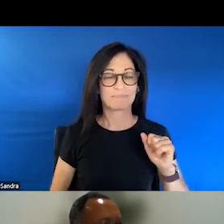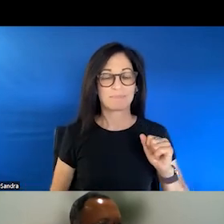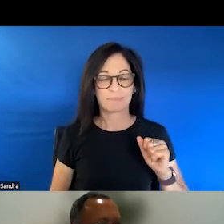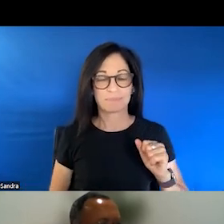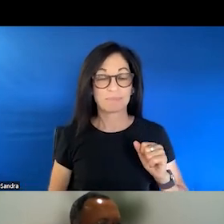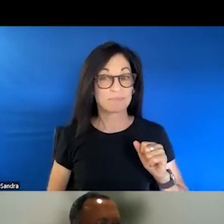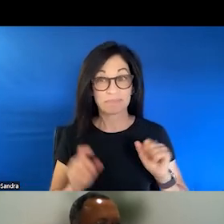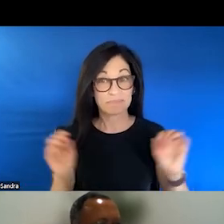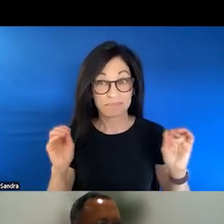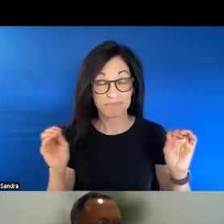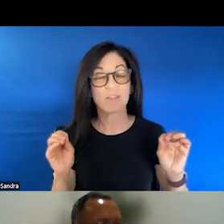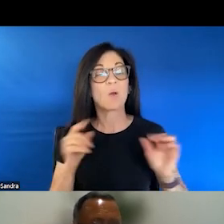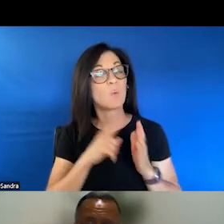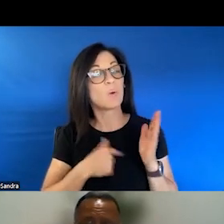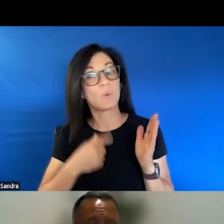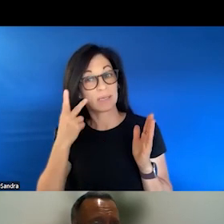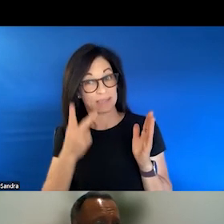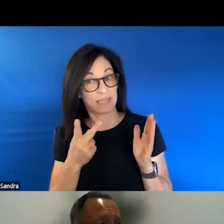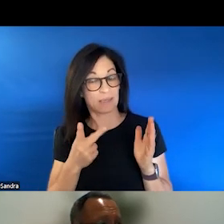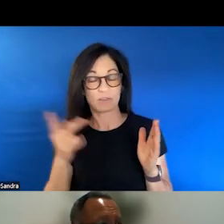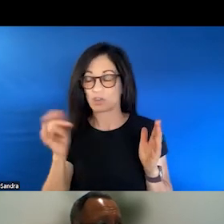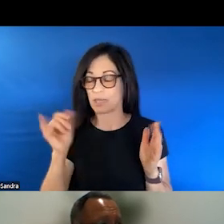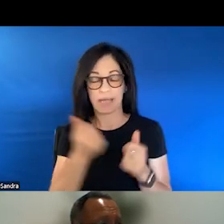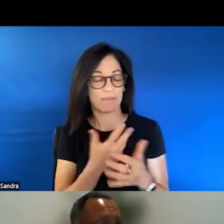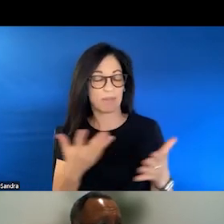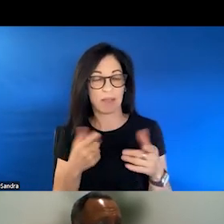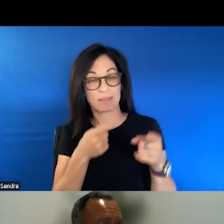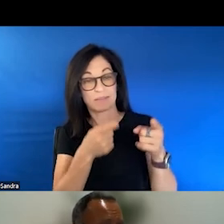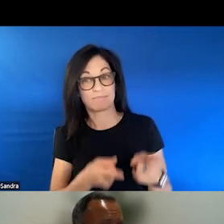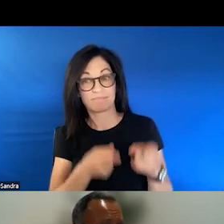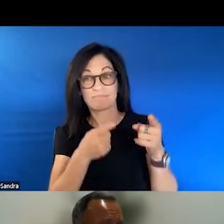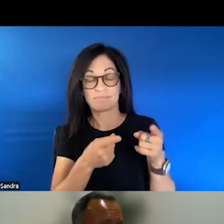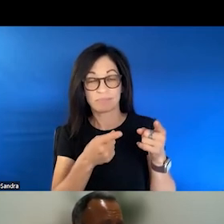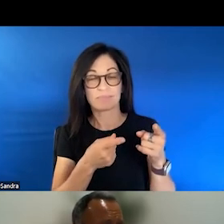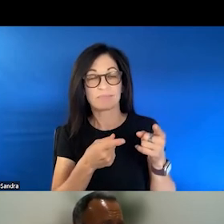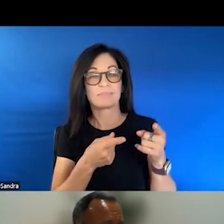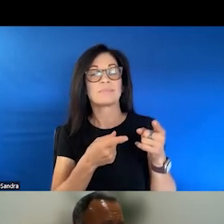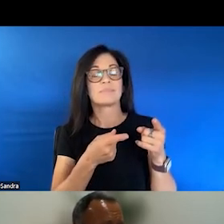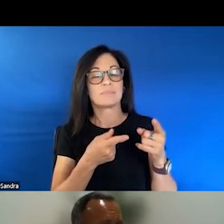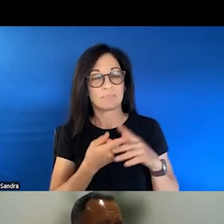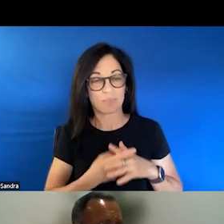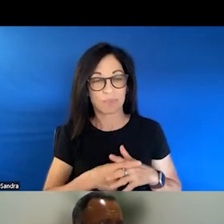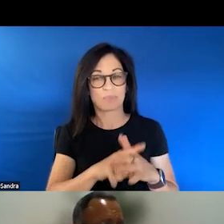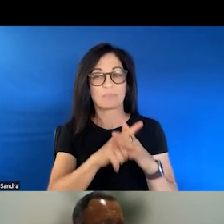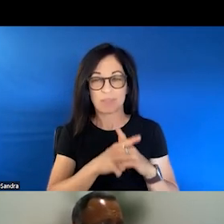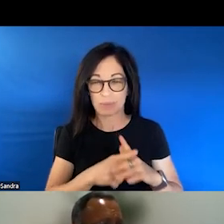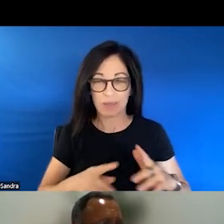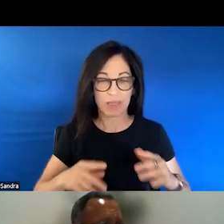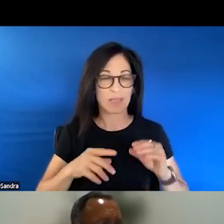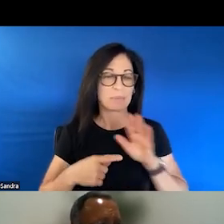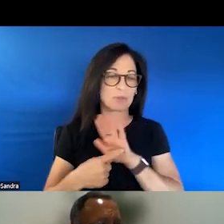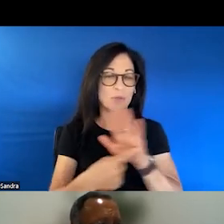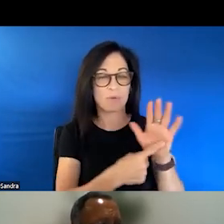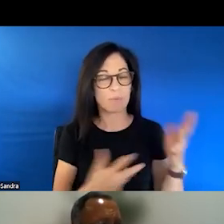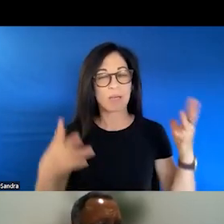If not, what we're seeing is that this, like everything else, is beginning to come across in a very positive way. There are many